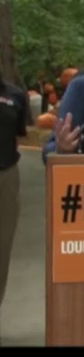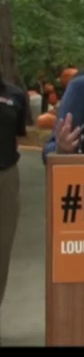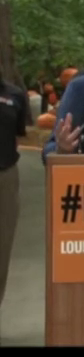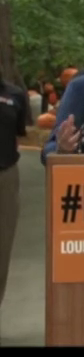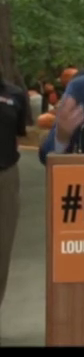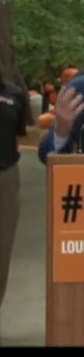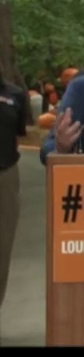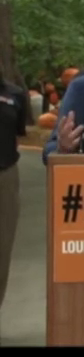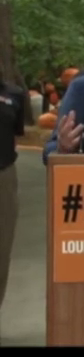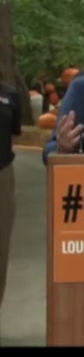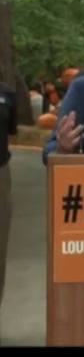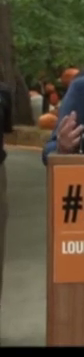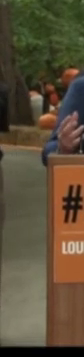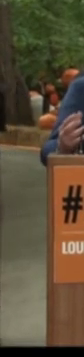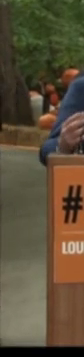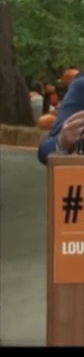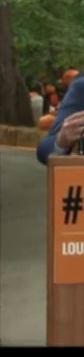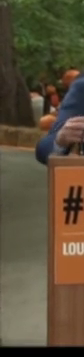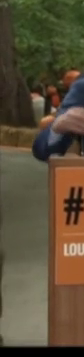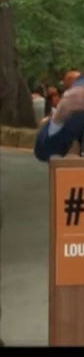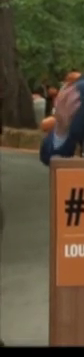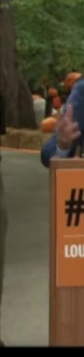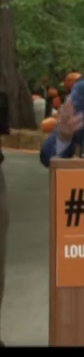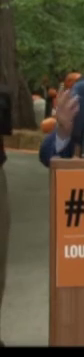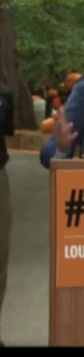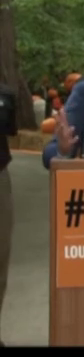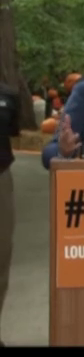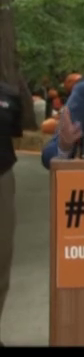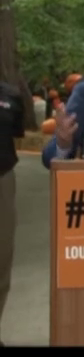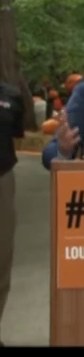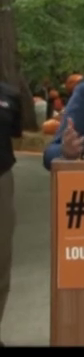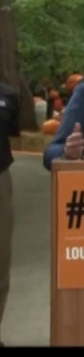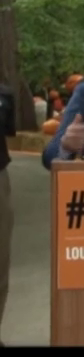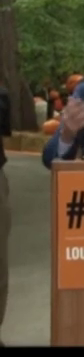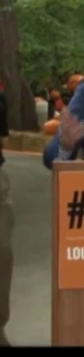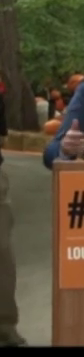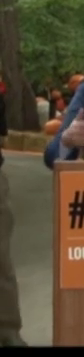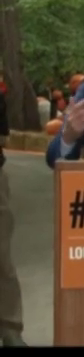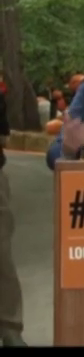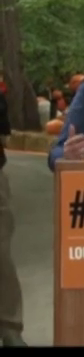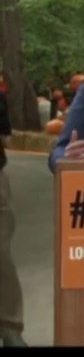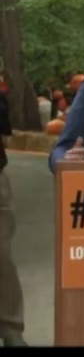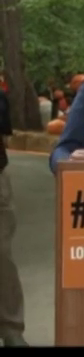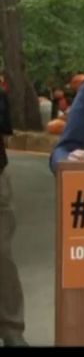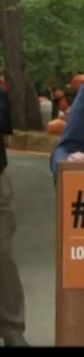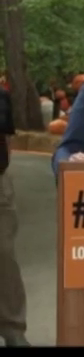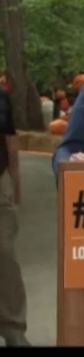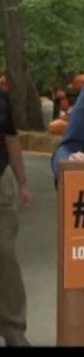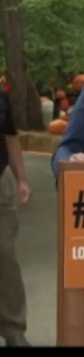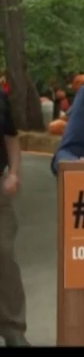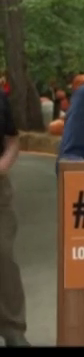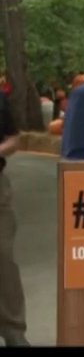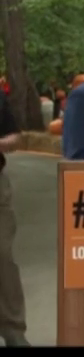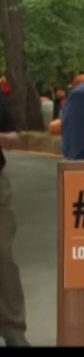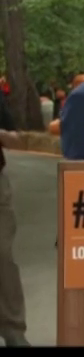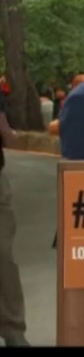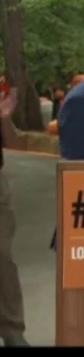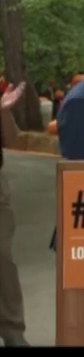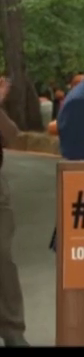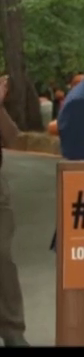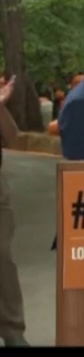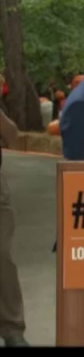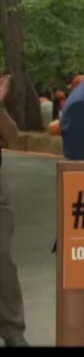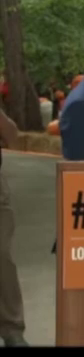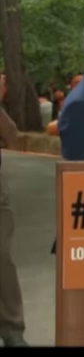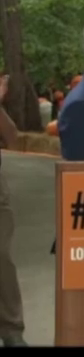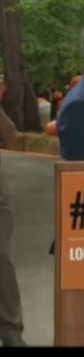our community and love for our community by elevating him to the position of chief for community building, and that's Vincent James. So